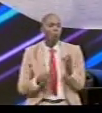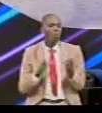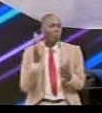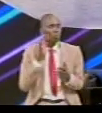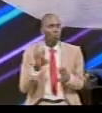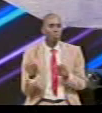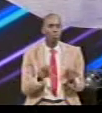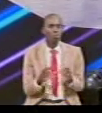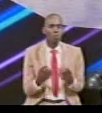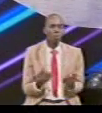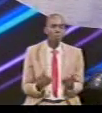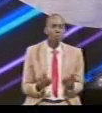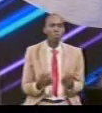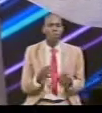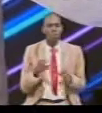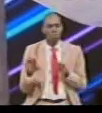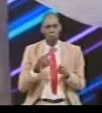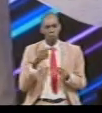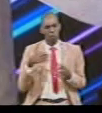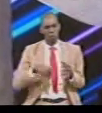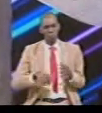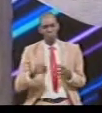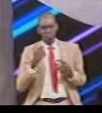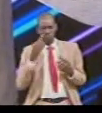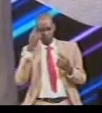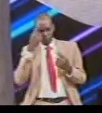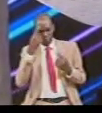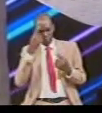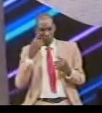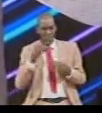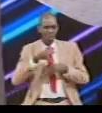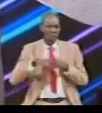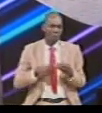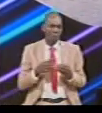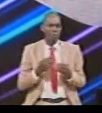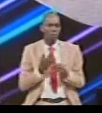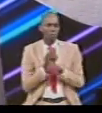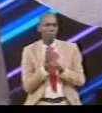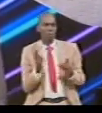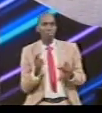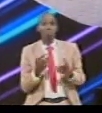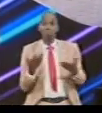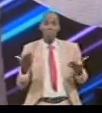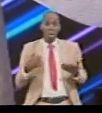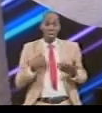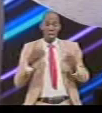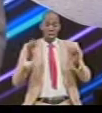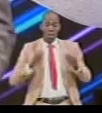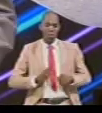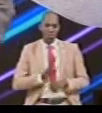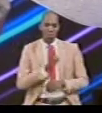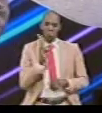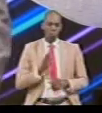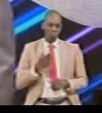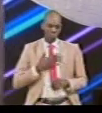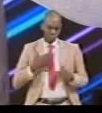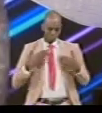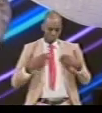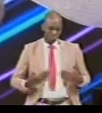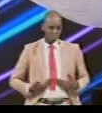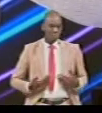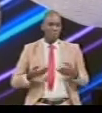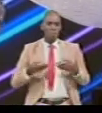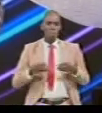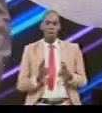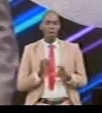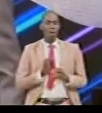say, okay, I'm at liberty now. I can use my body the way I want. I can use my whatever the way I